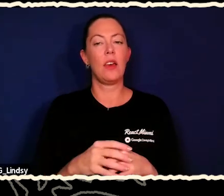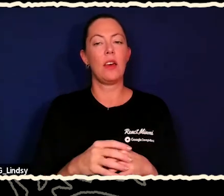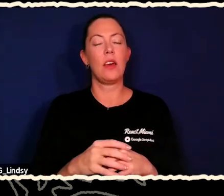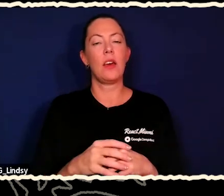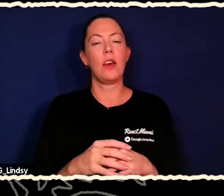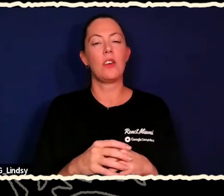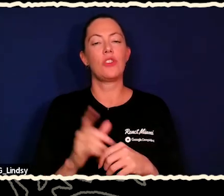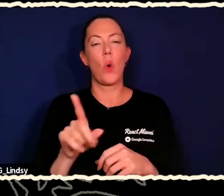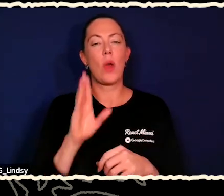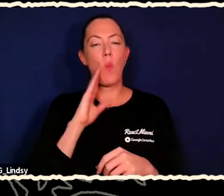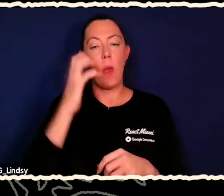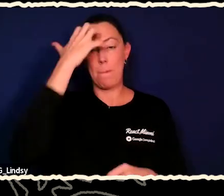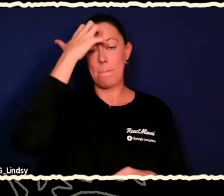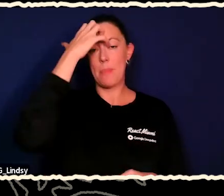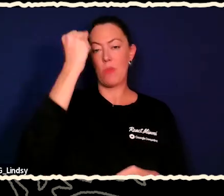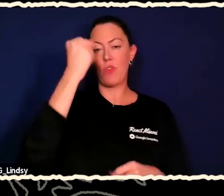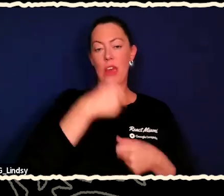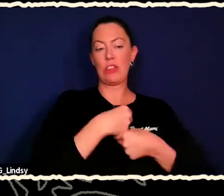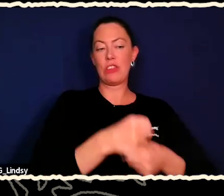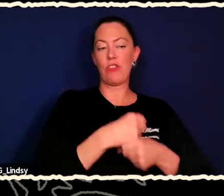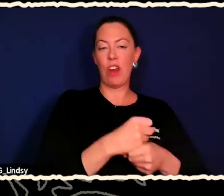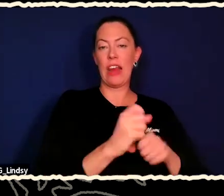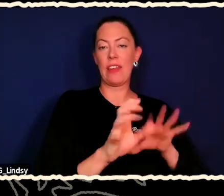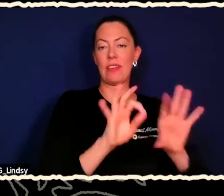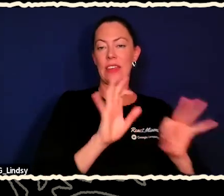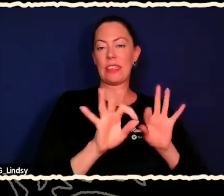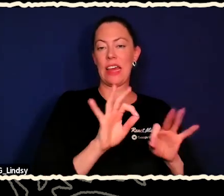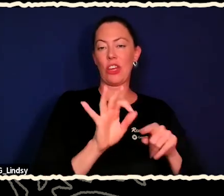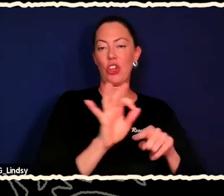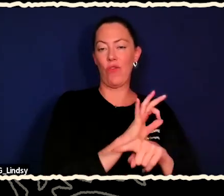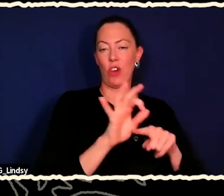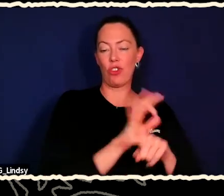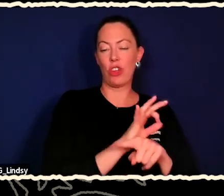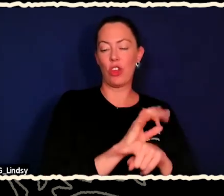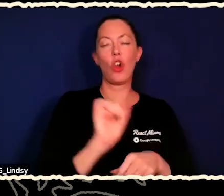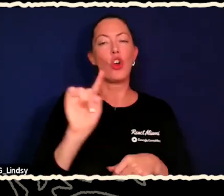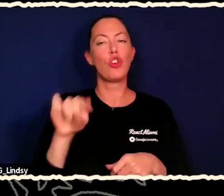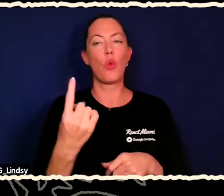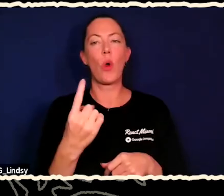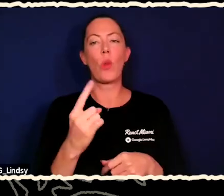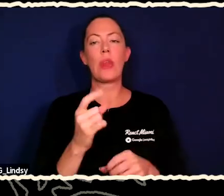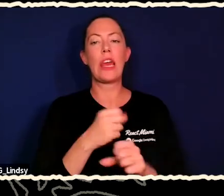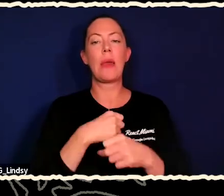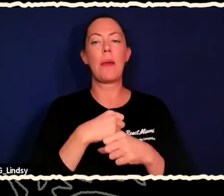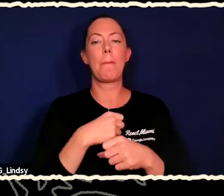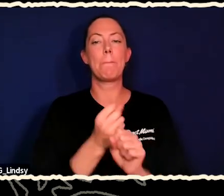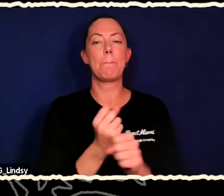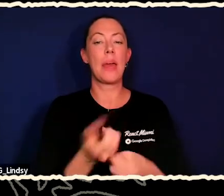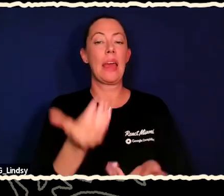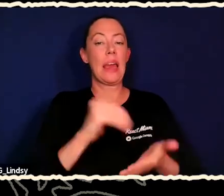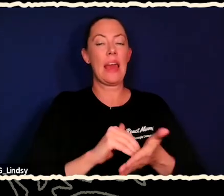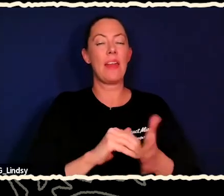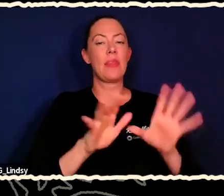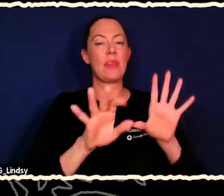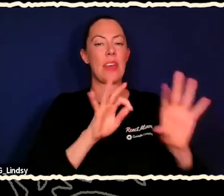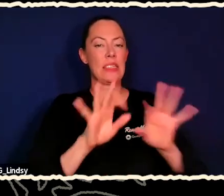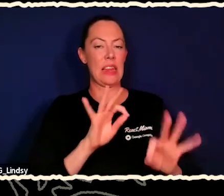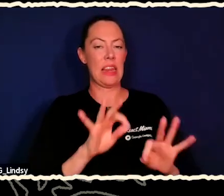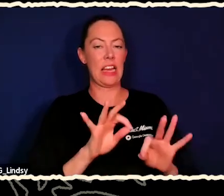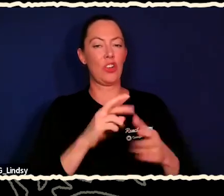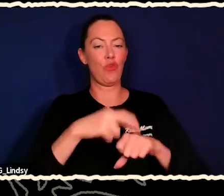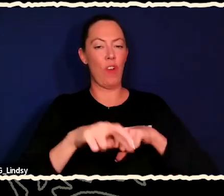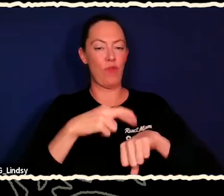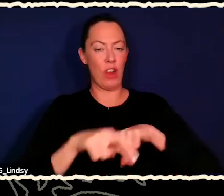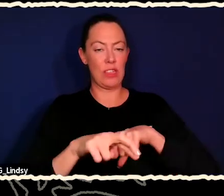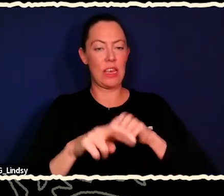that selector function as well. So we only recreate the selector reference when that prop changed. That actually